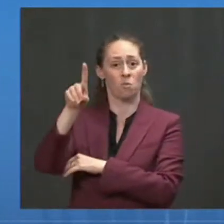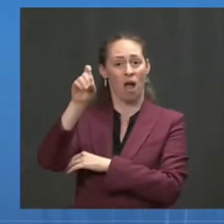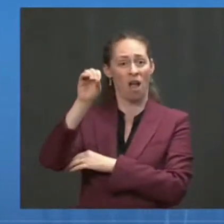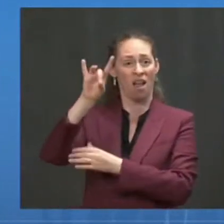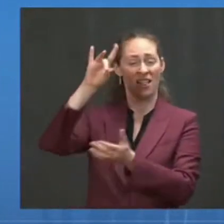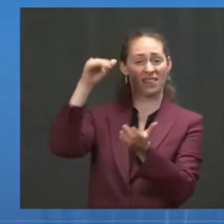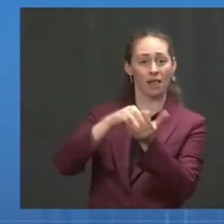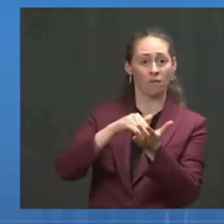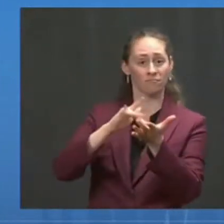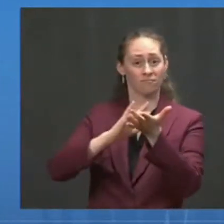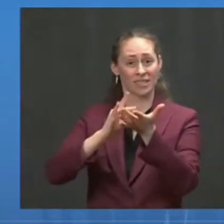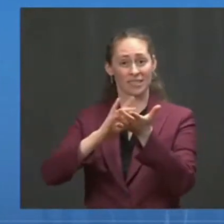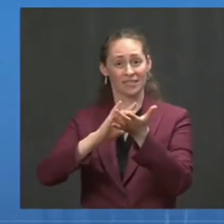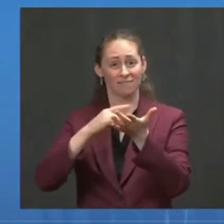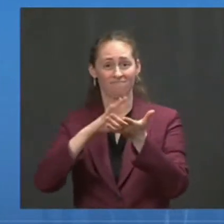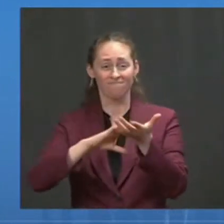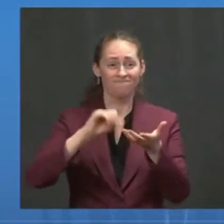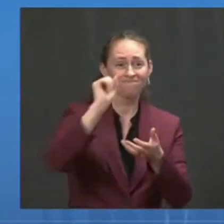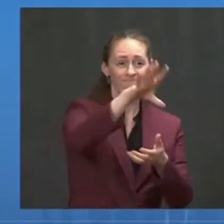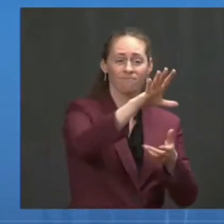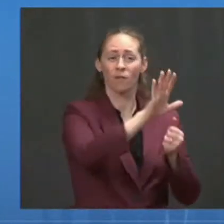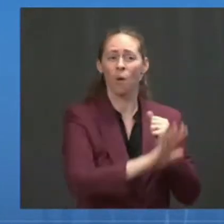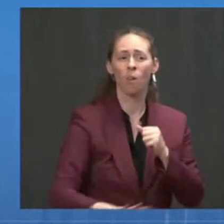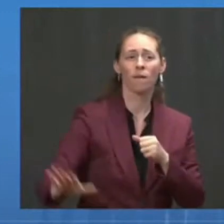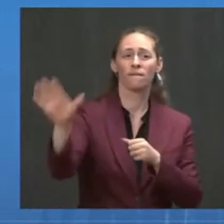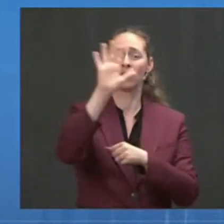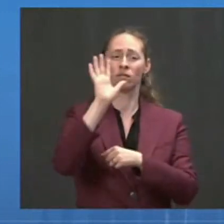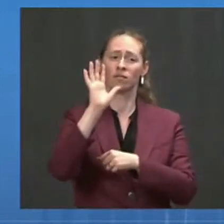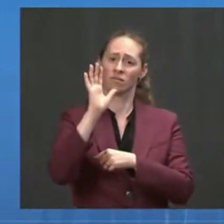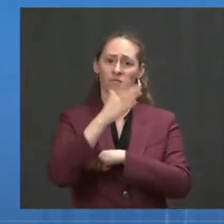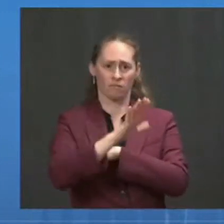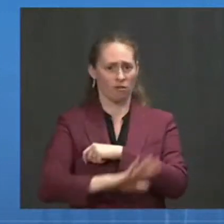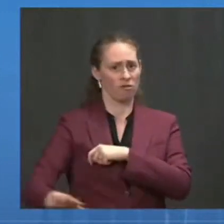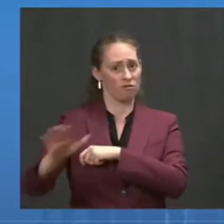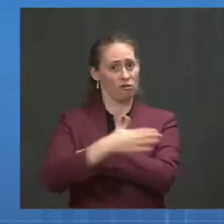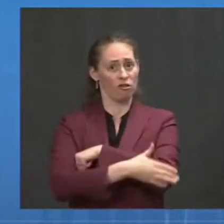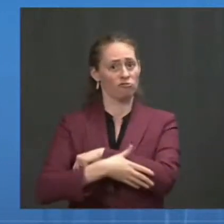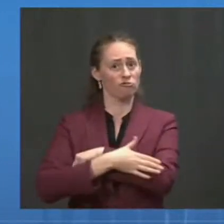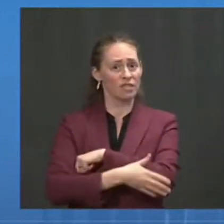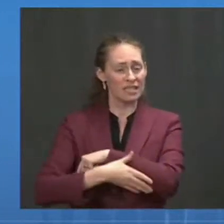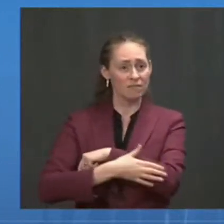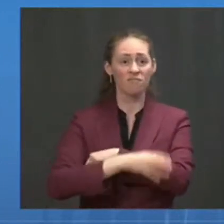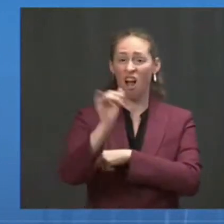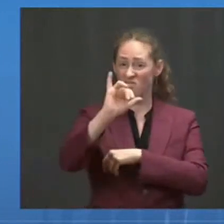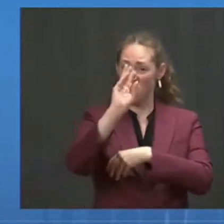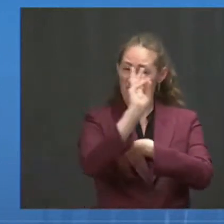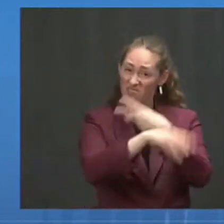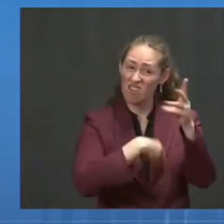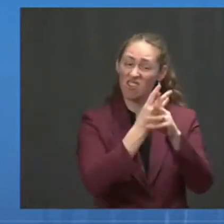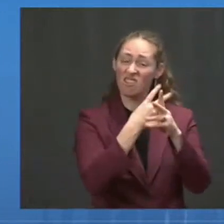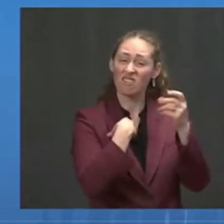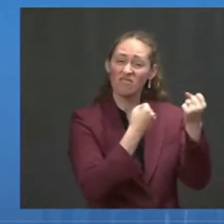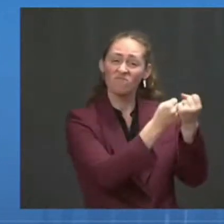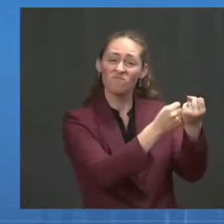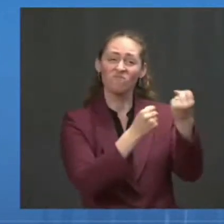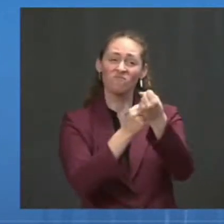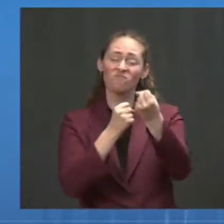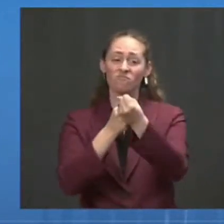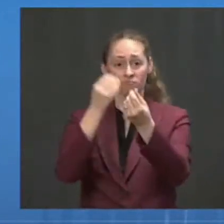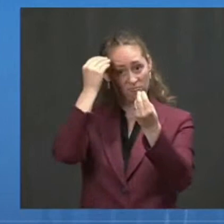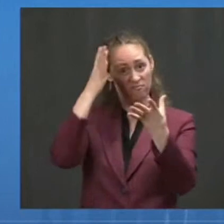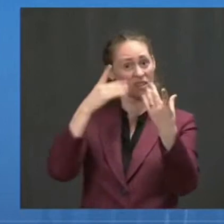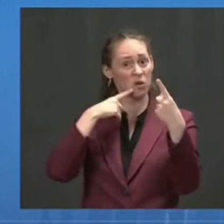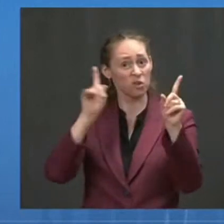federal government. And as Jeff mentioned, this represents more than a 5-fold increase nationally from June. Over the course of the